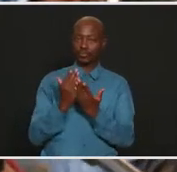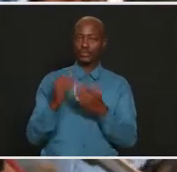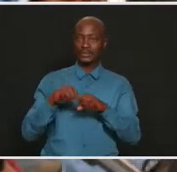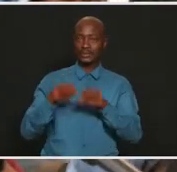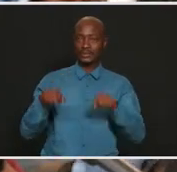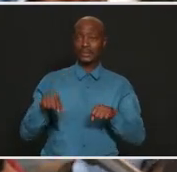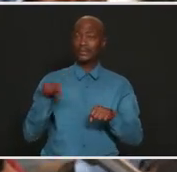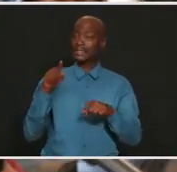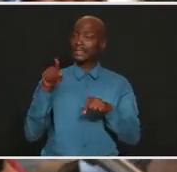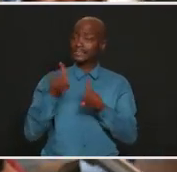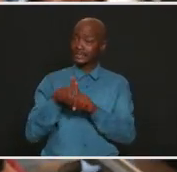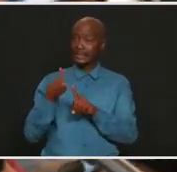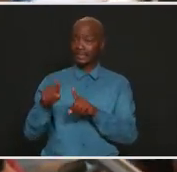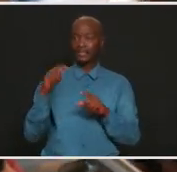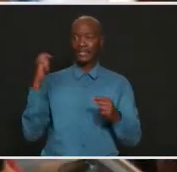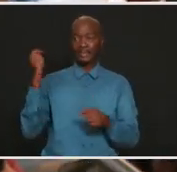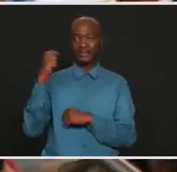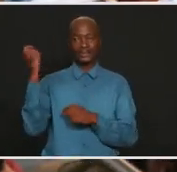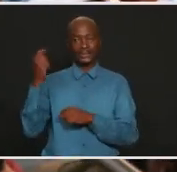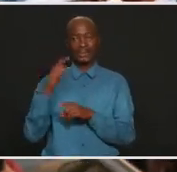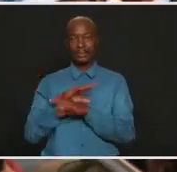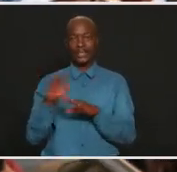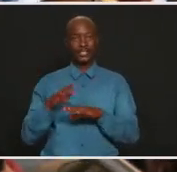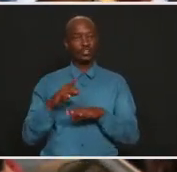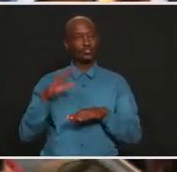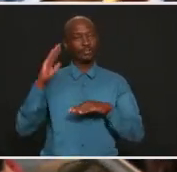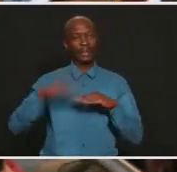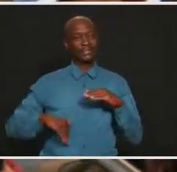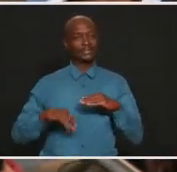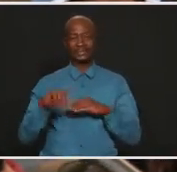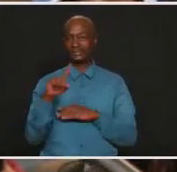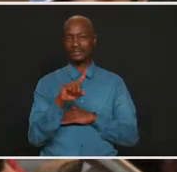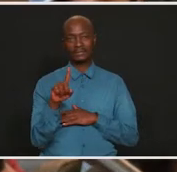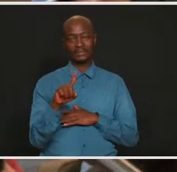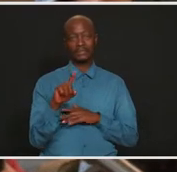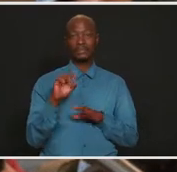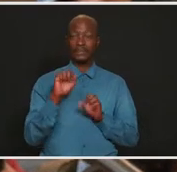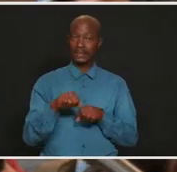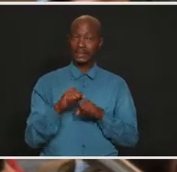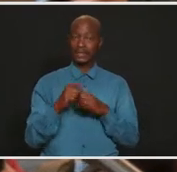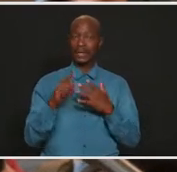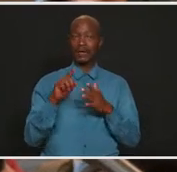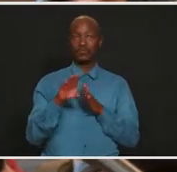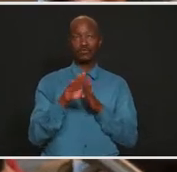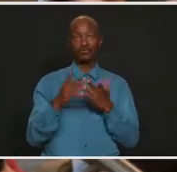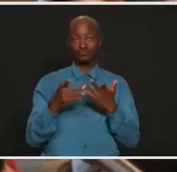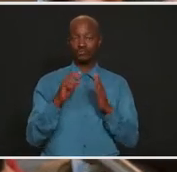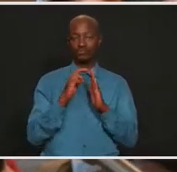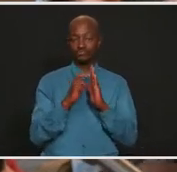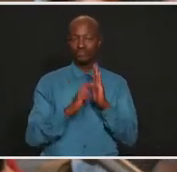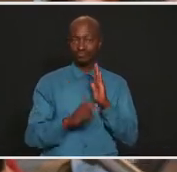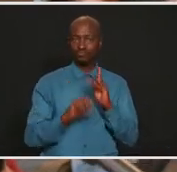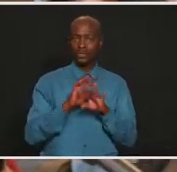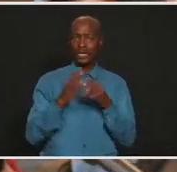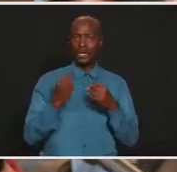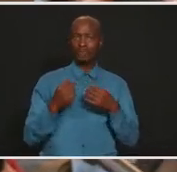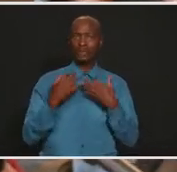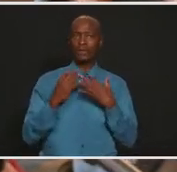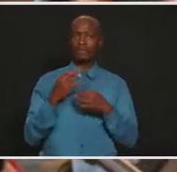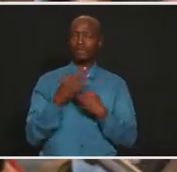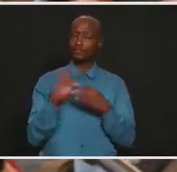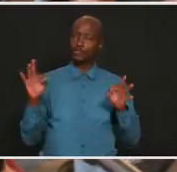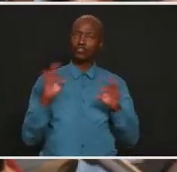be celebrated and not persecuted according to the Bill of Rights we are South African citizens have a freedom of expression